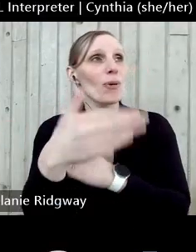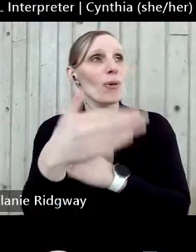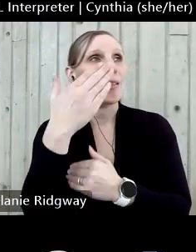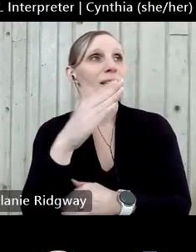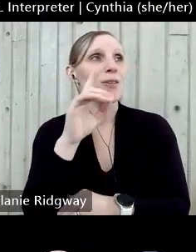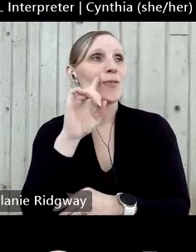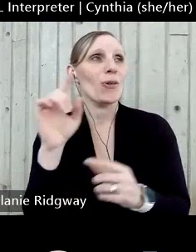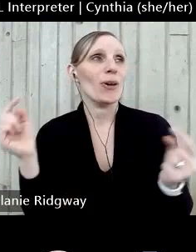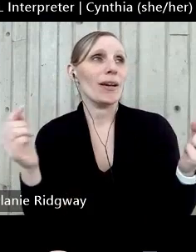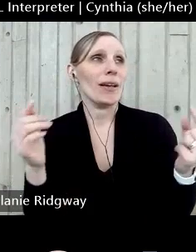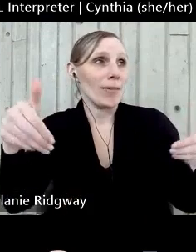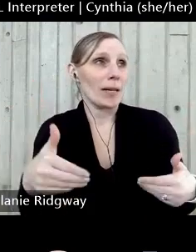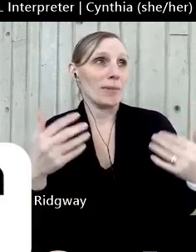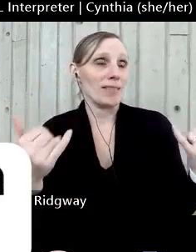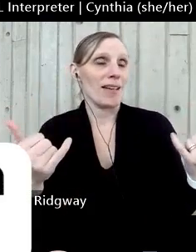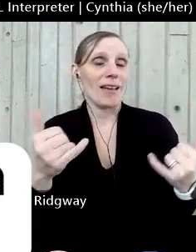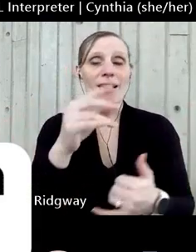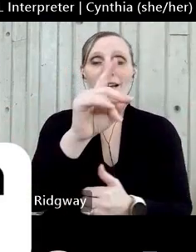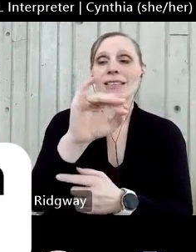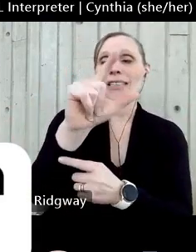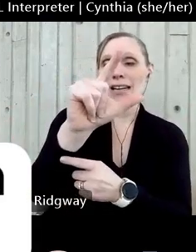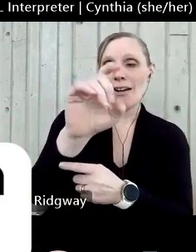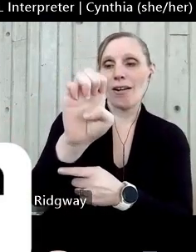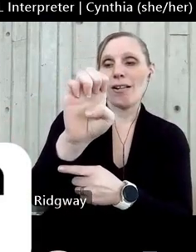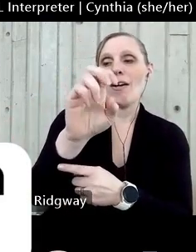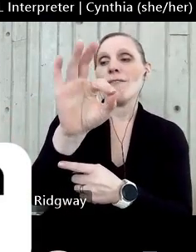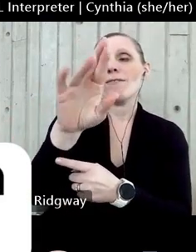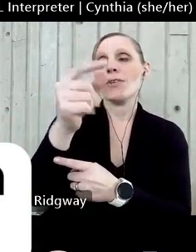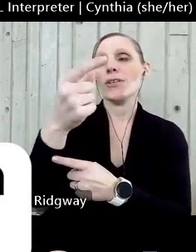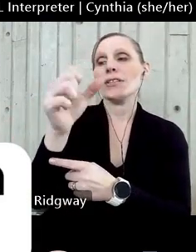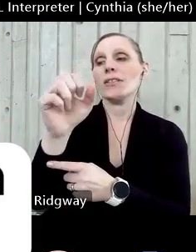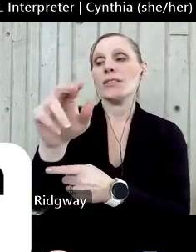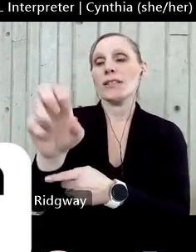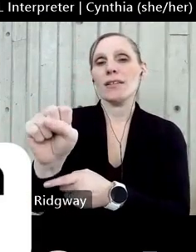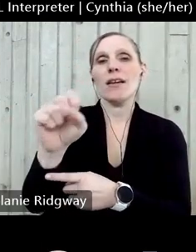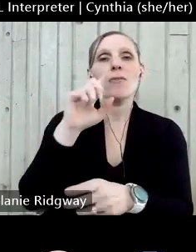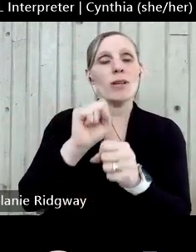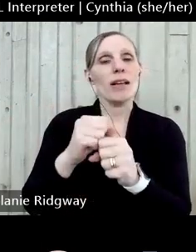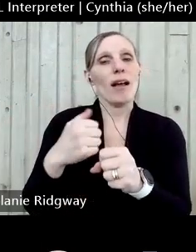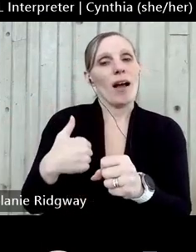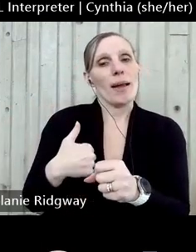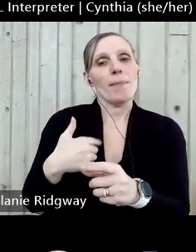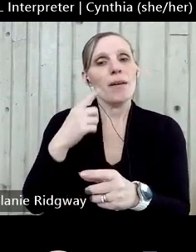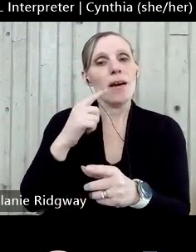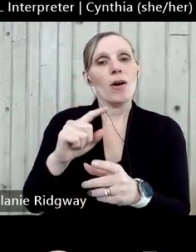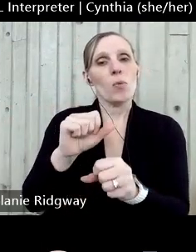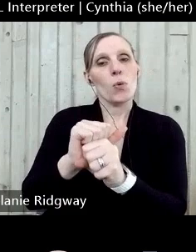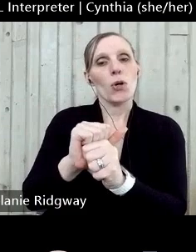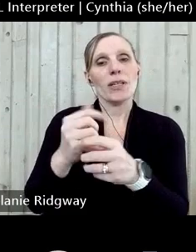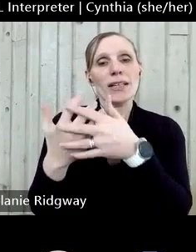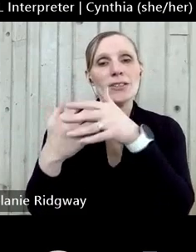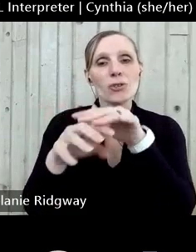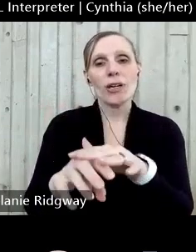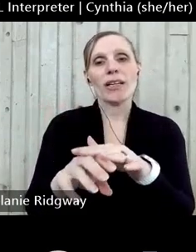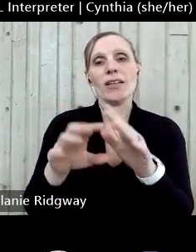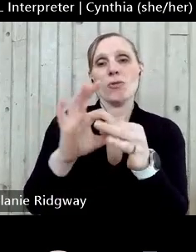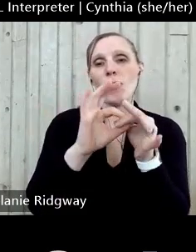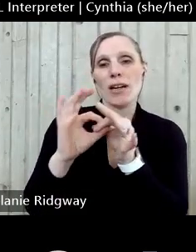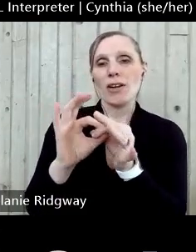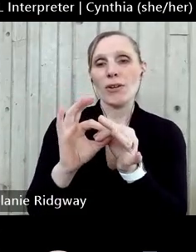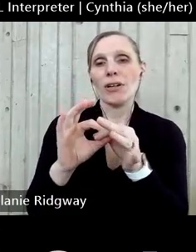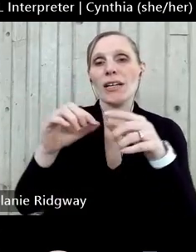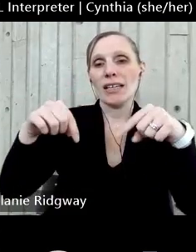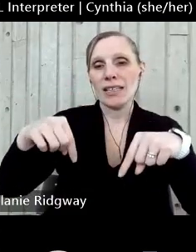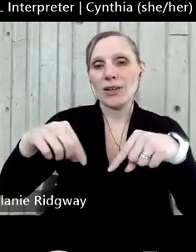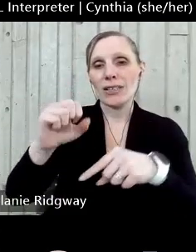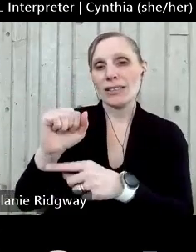My name is Danielle Ferguson. I'm a work integrated learning coordinator at Seneca Polytechnic. At Seneca, we focus our